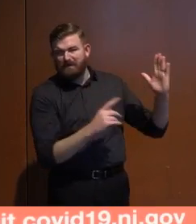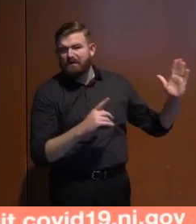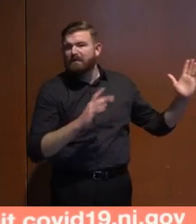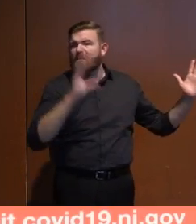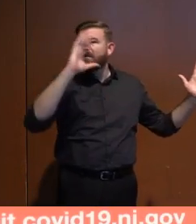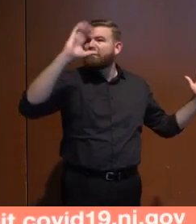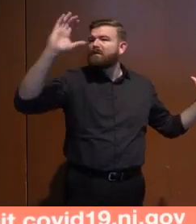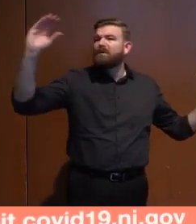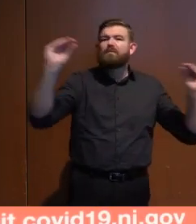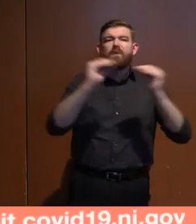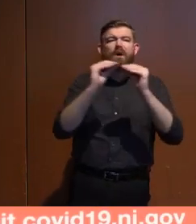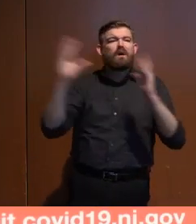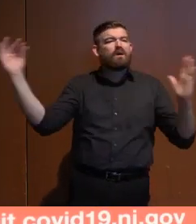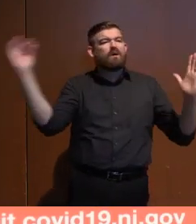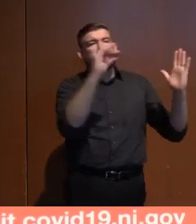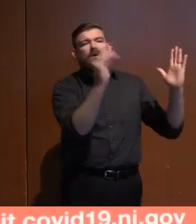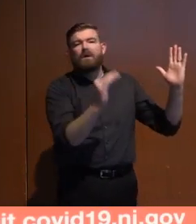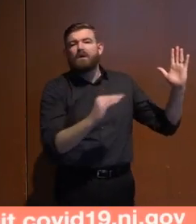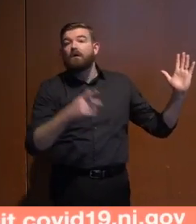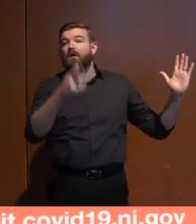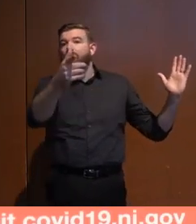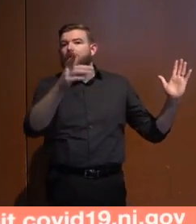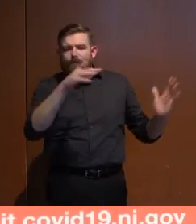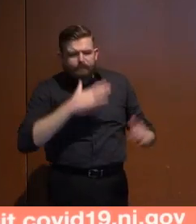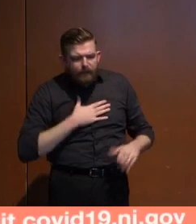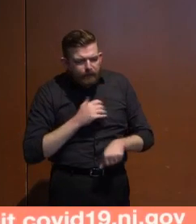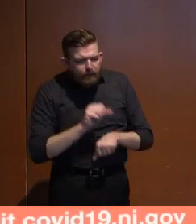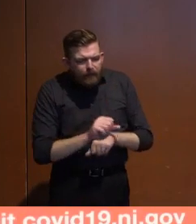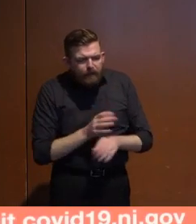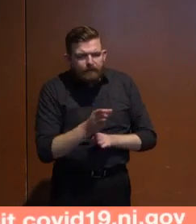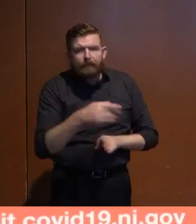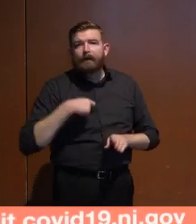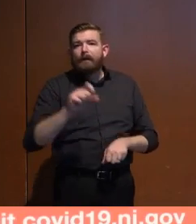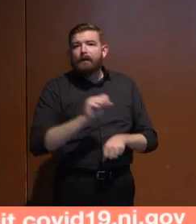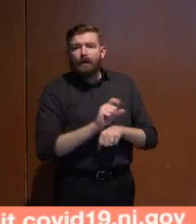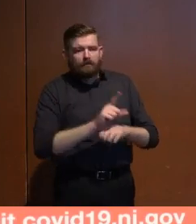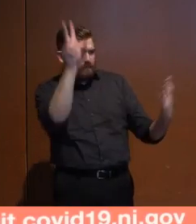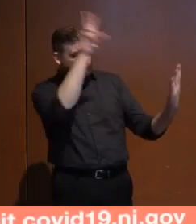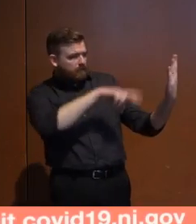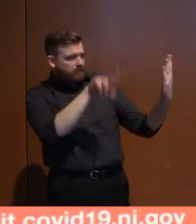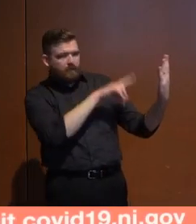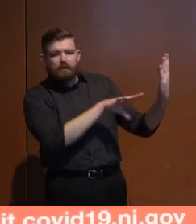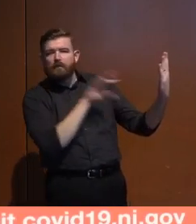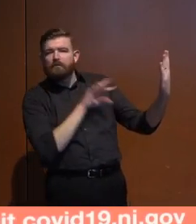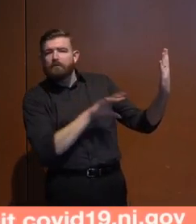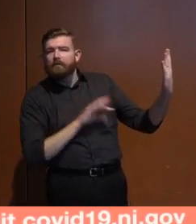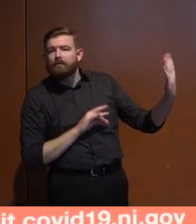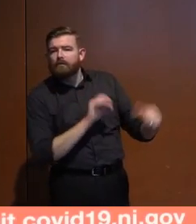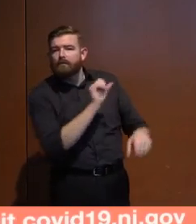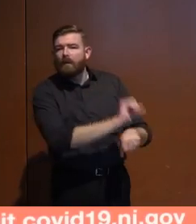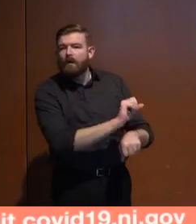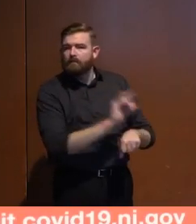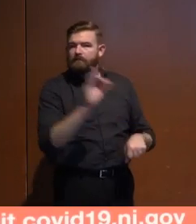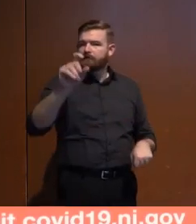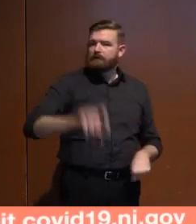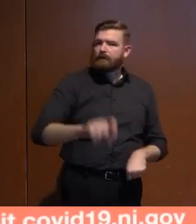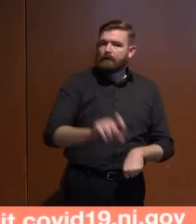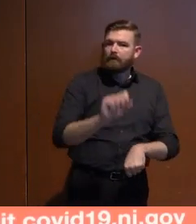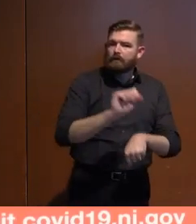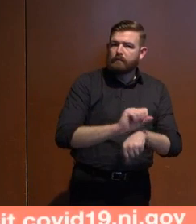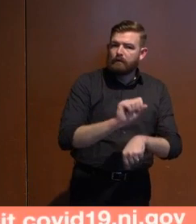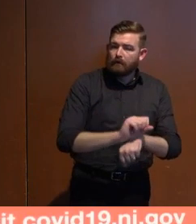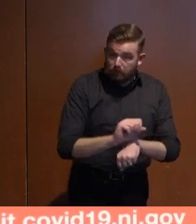different jobs, but we hope that this is of some use. In addition, we are seeing, as we've already heard, an